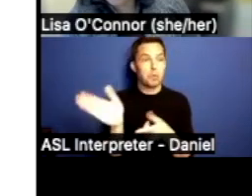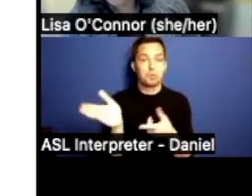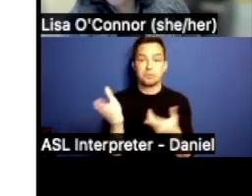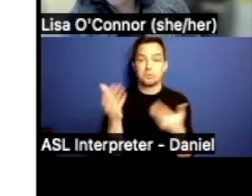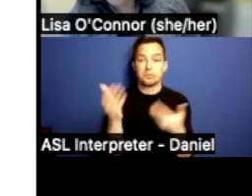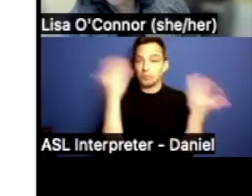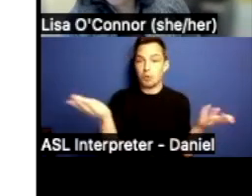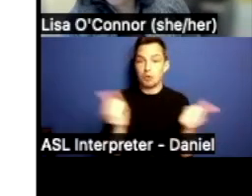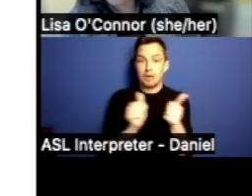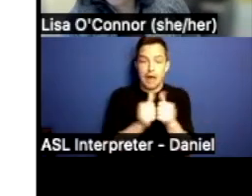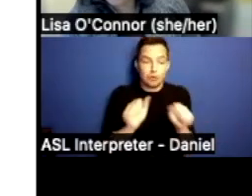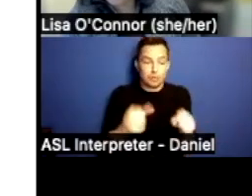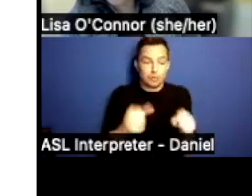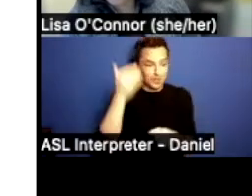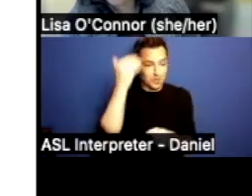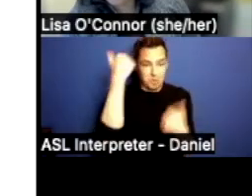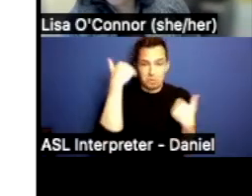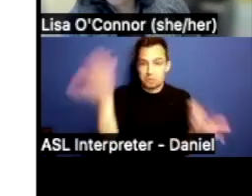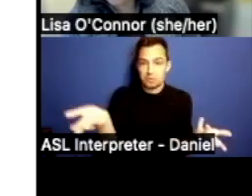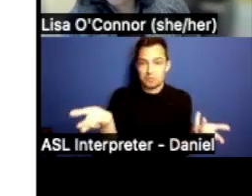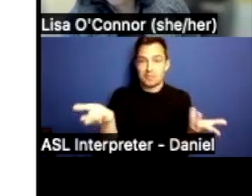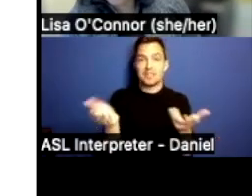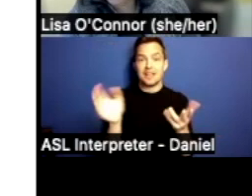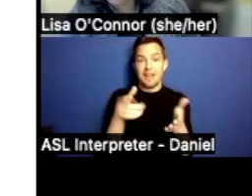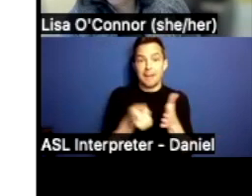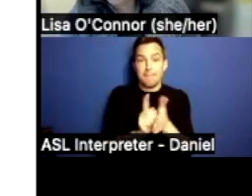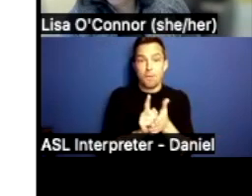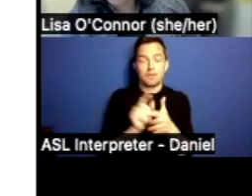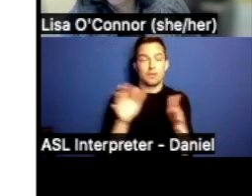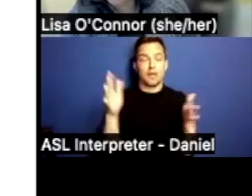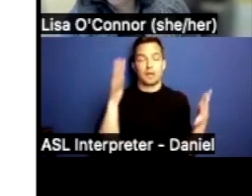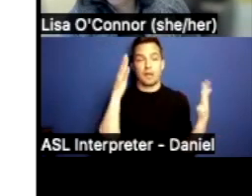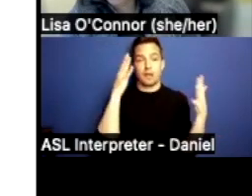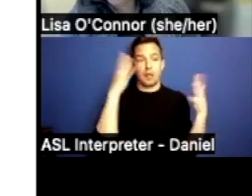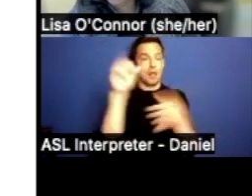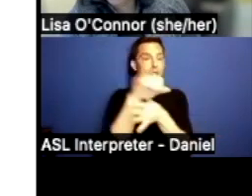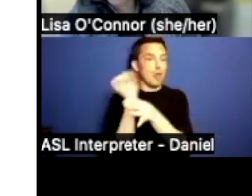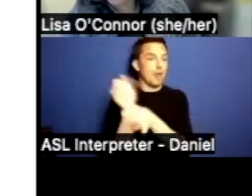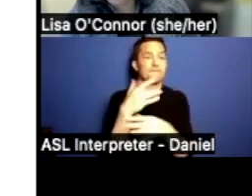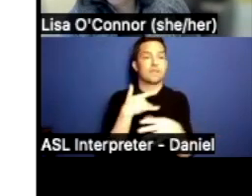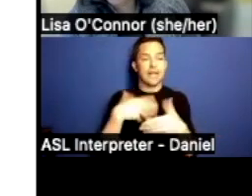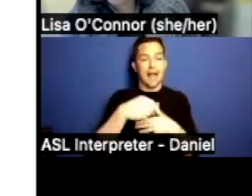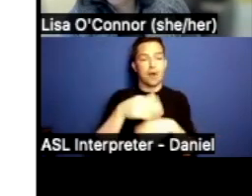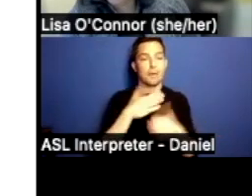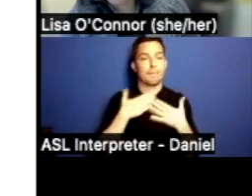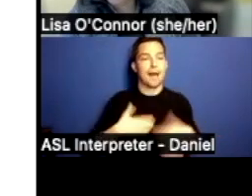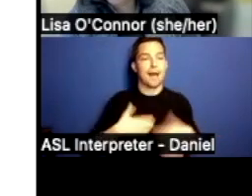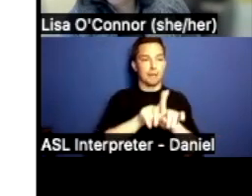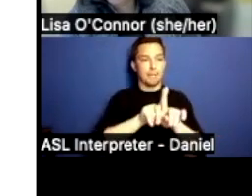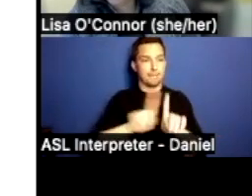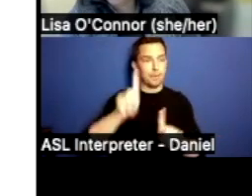know? In that moment, their heads were spinning. They felt like they were having an out-of-body experience. They couldn't